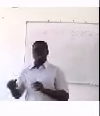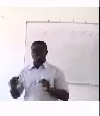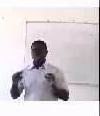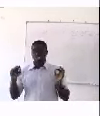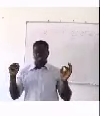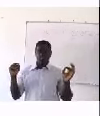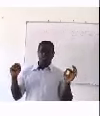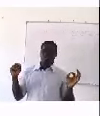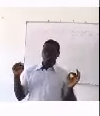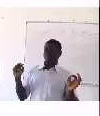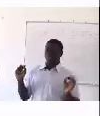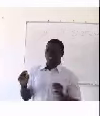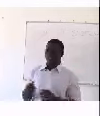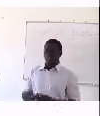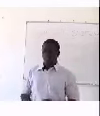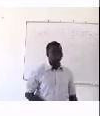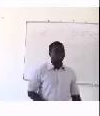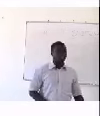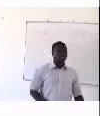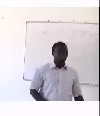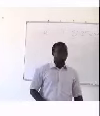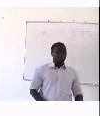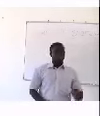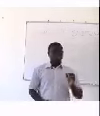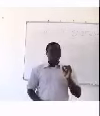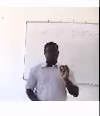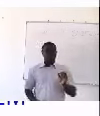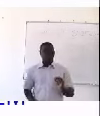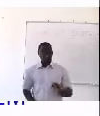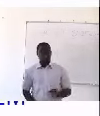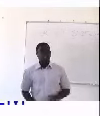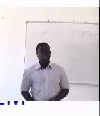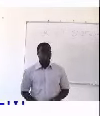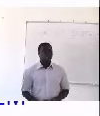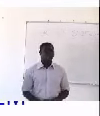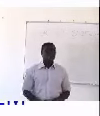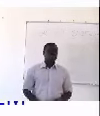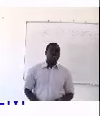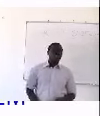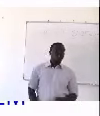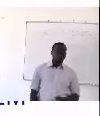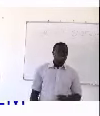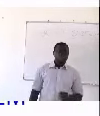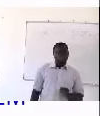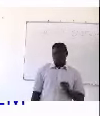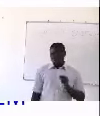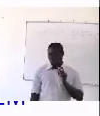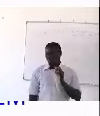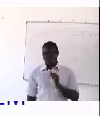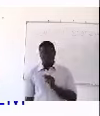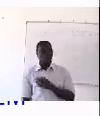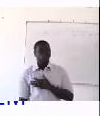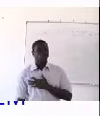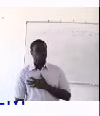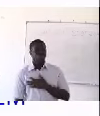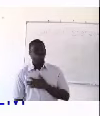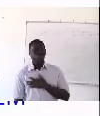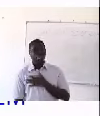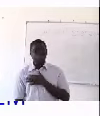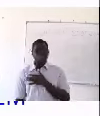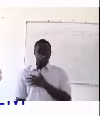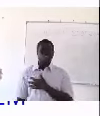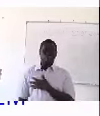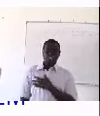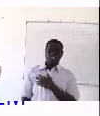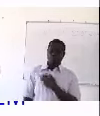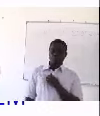organs receives the messages. Endocrine receive the target organs. So now we are looking at what? The